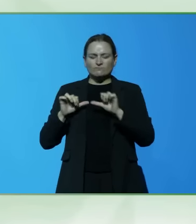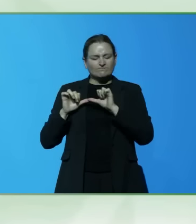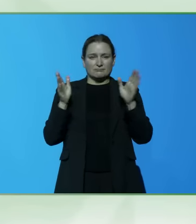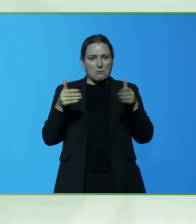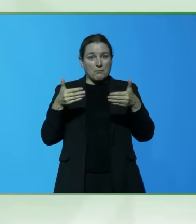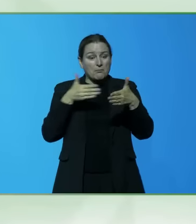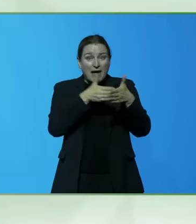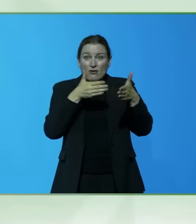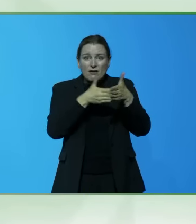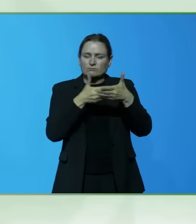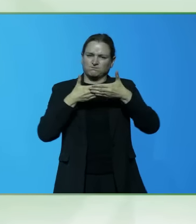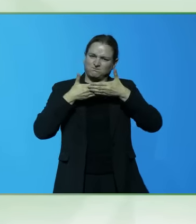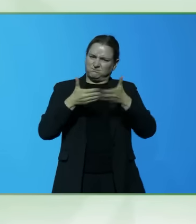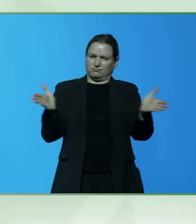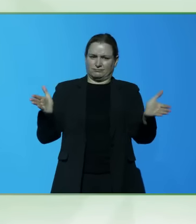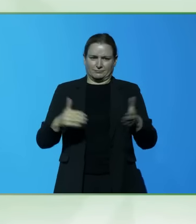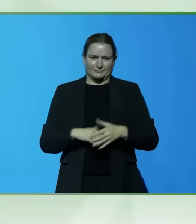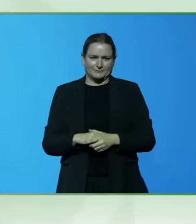time. Started